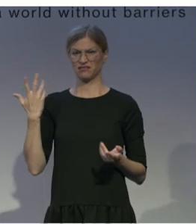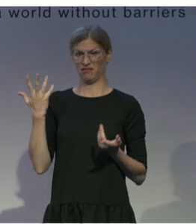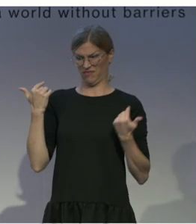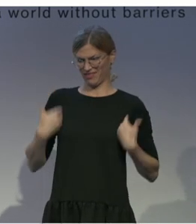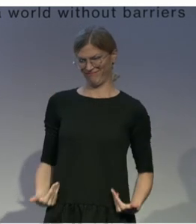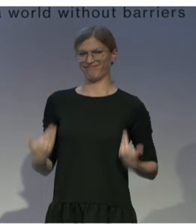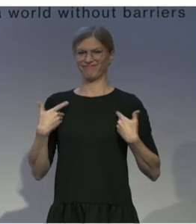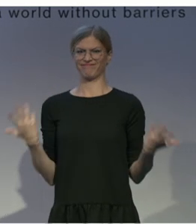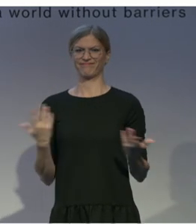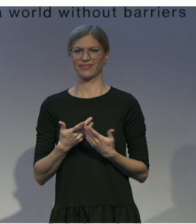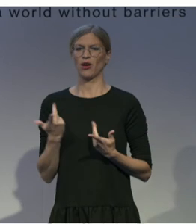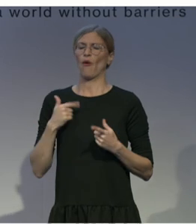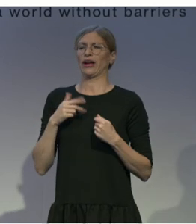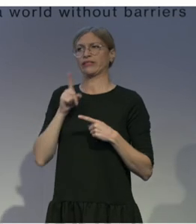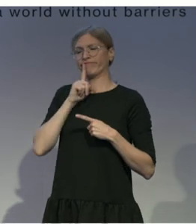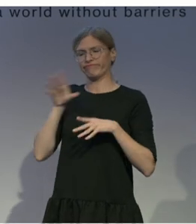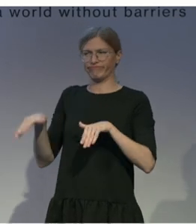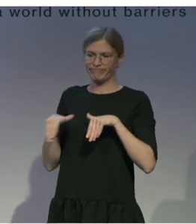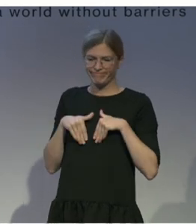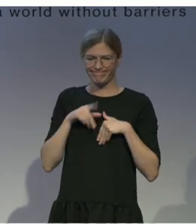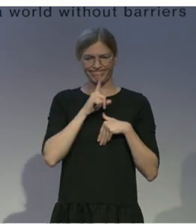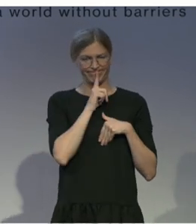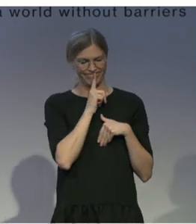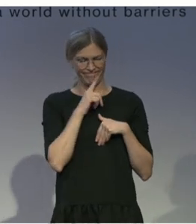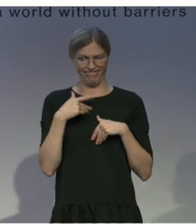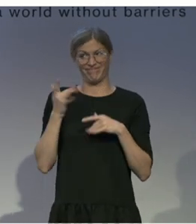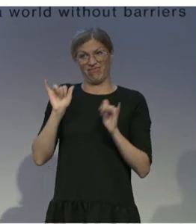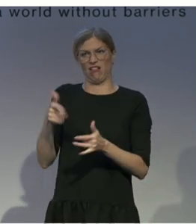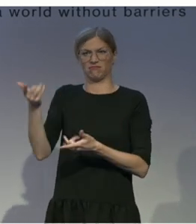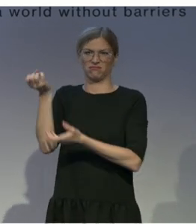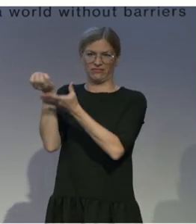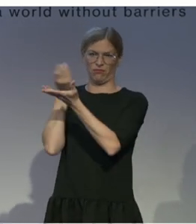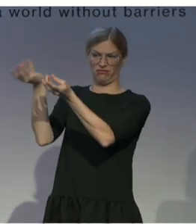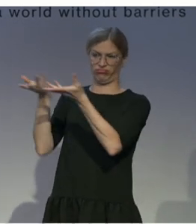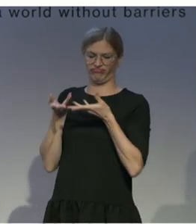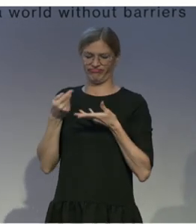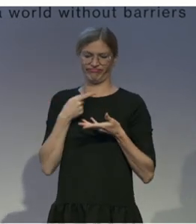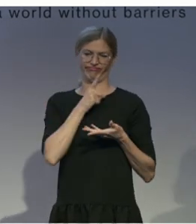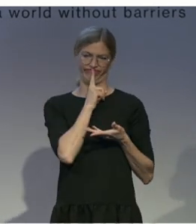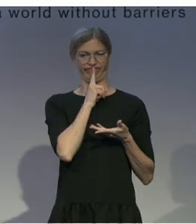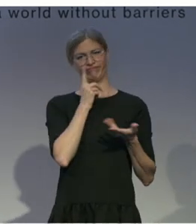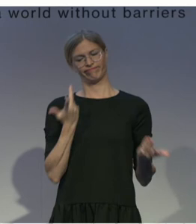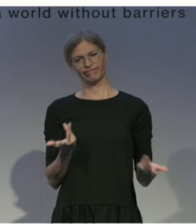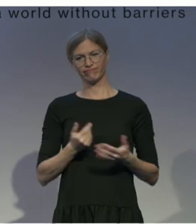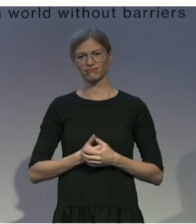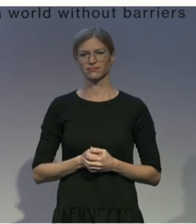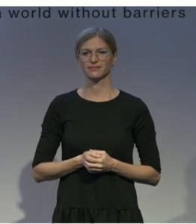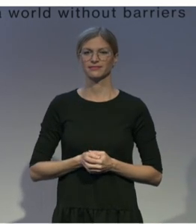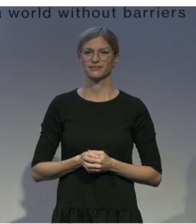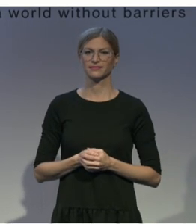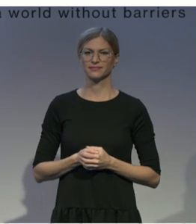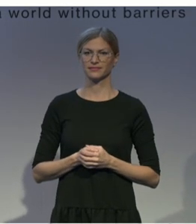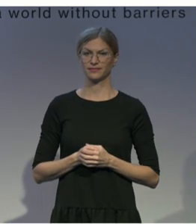uninformed. There's a quote from a woman in our project